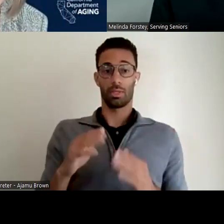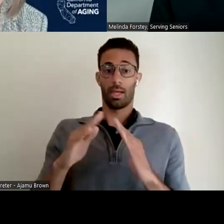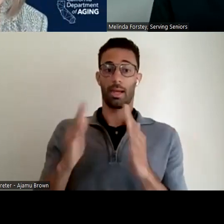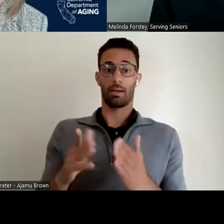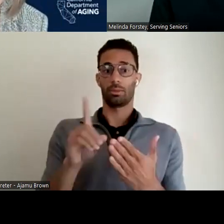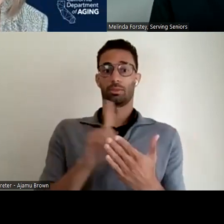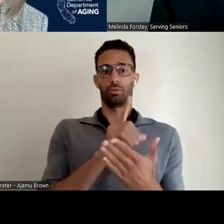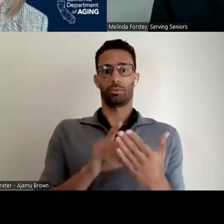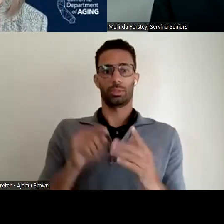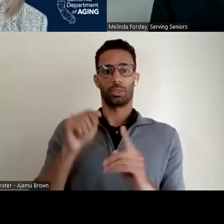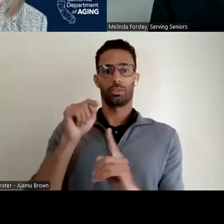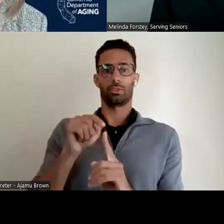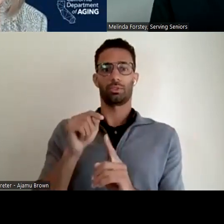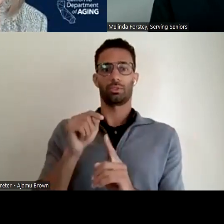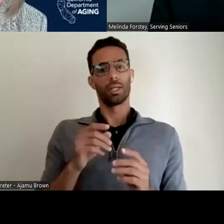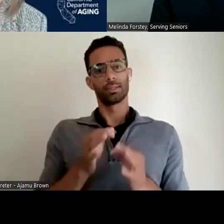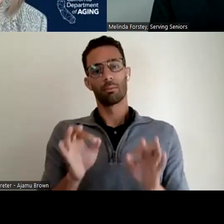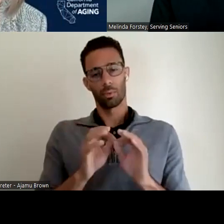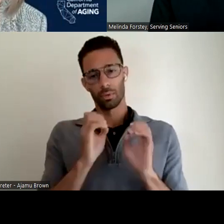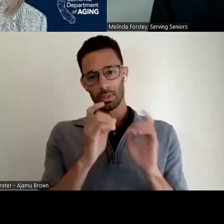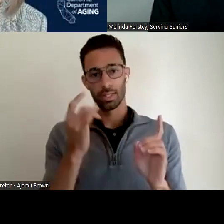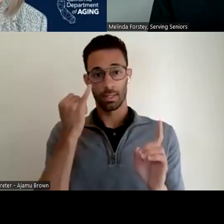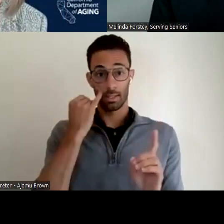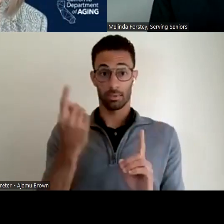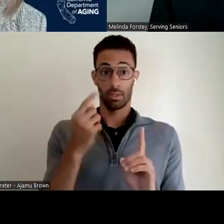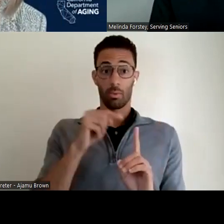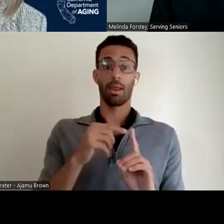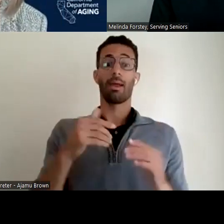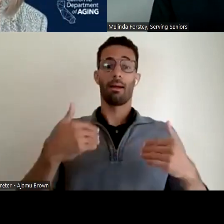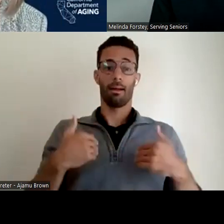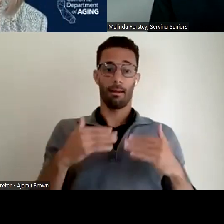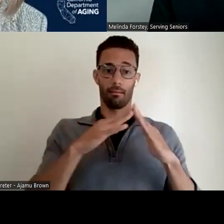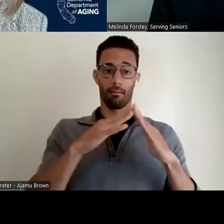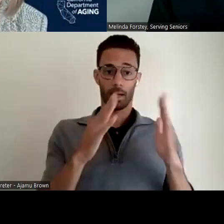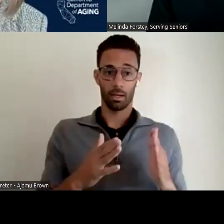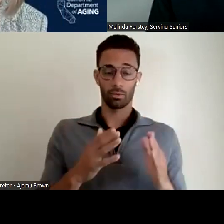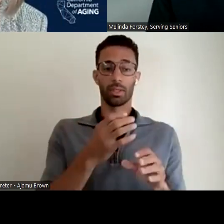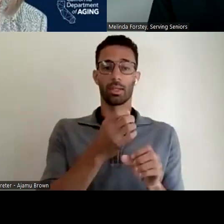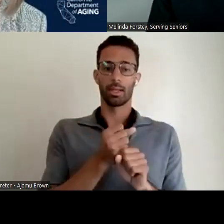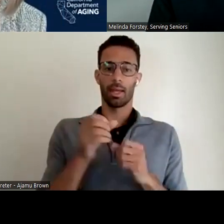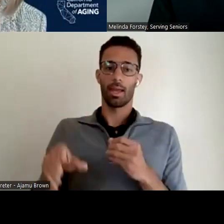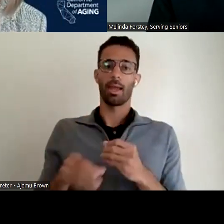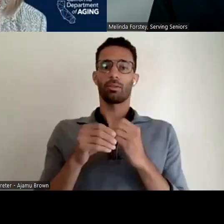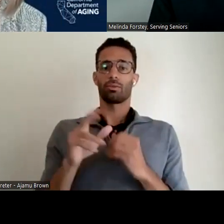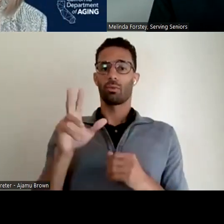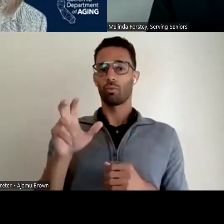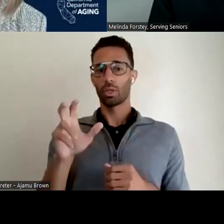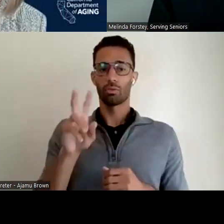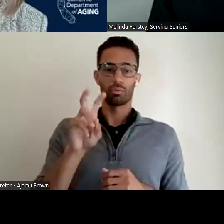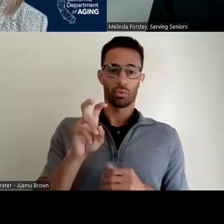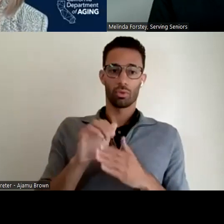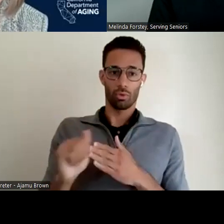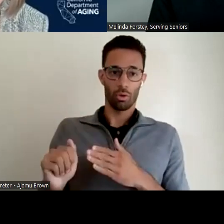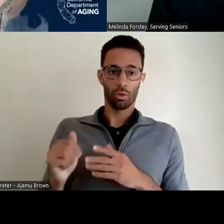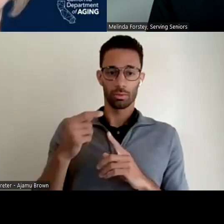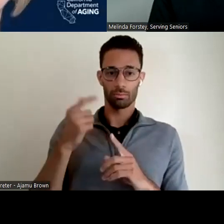piece. If you have somebody already in housing who's getting that extra $300 or $200,